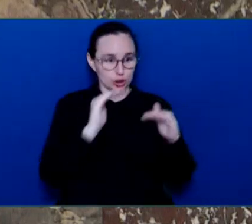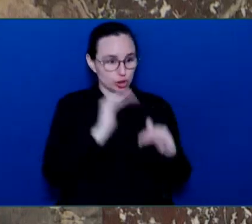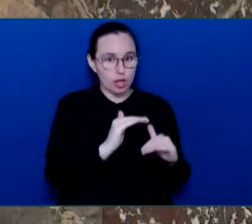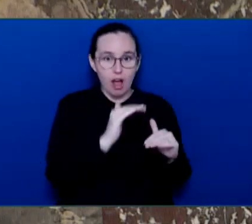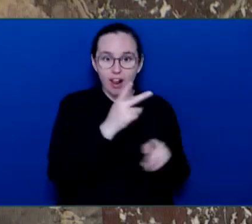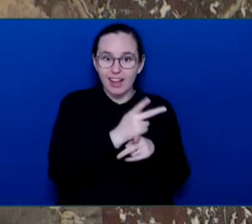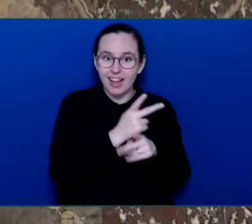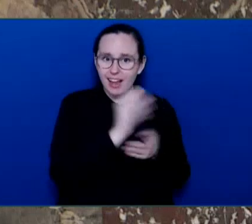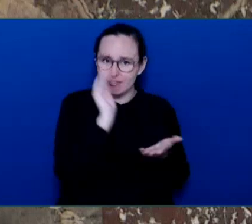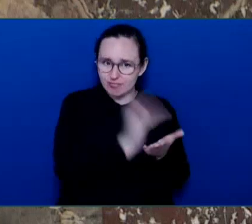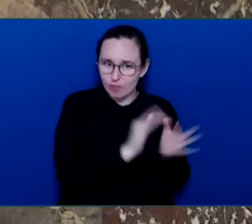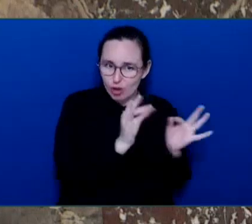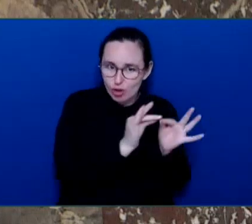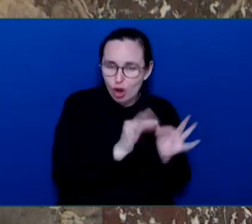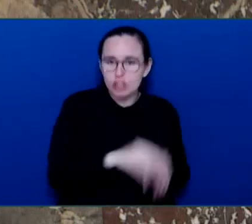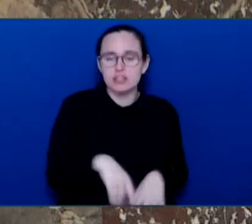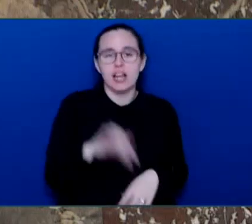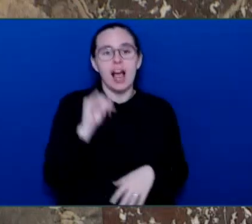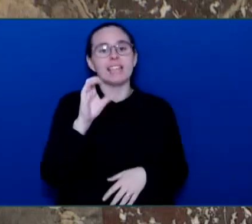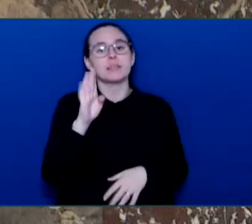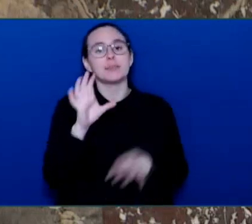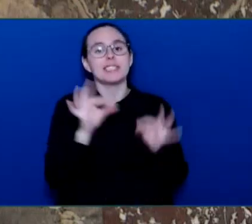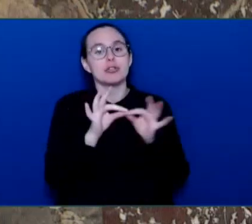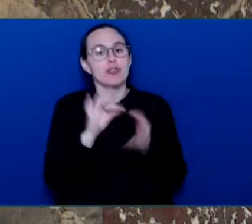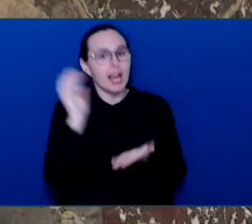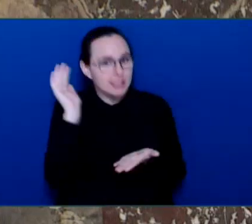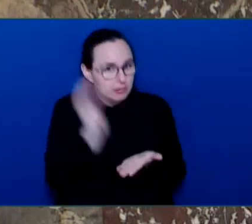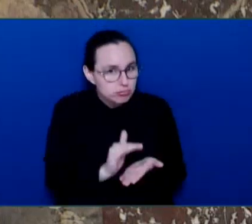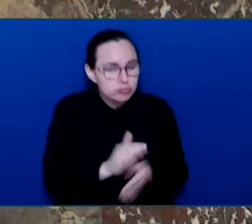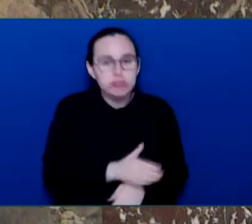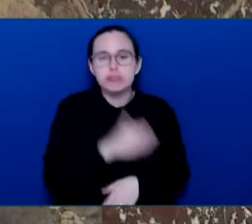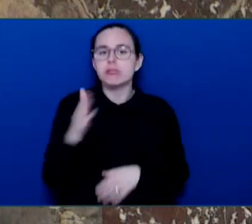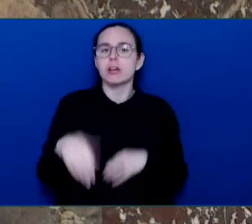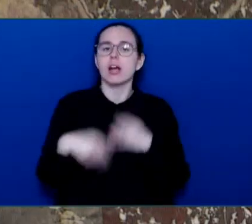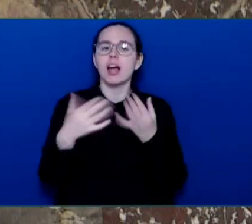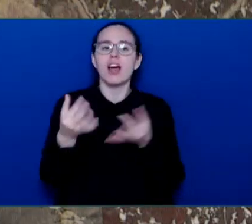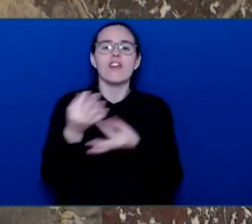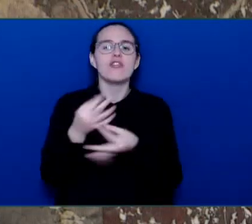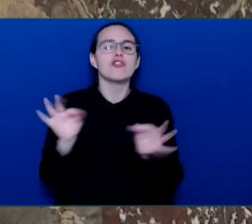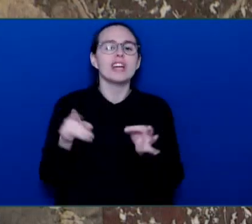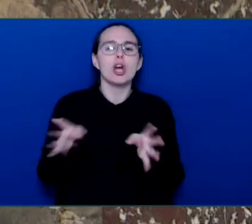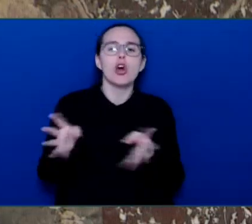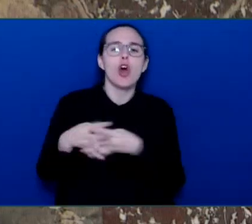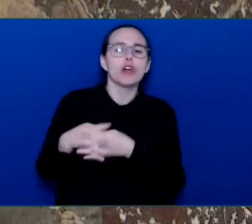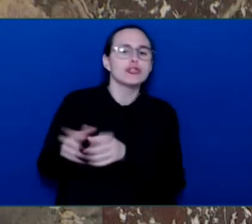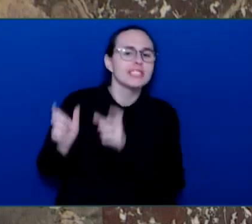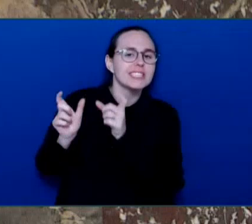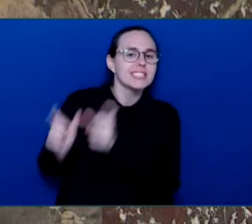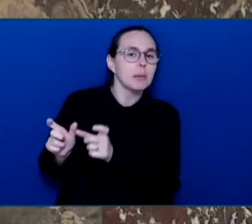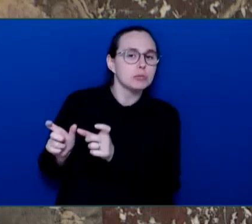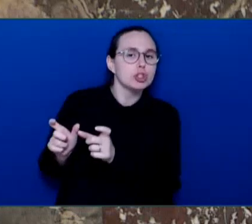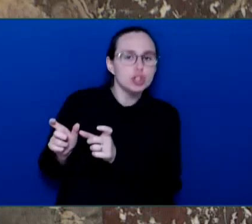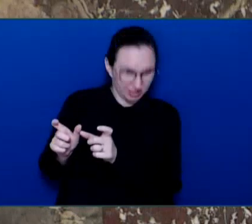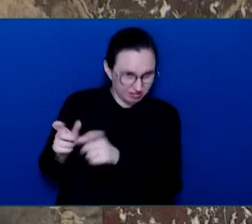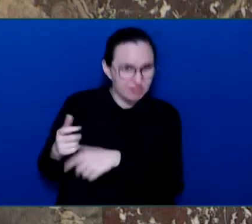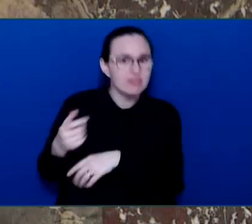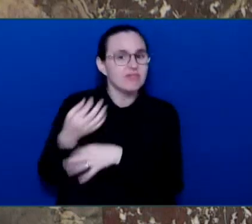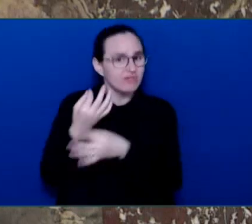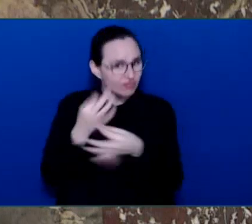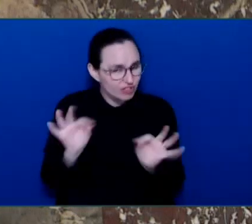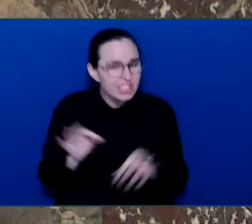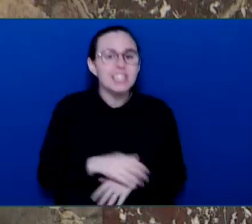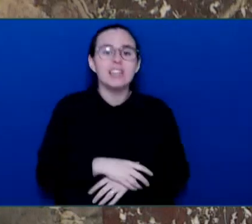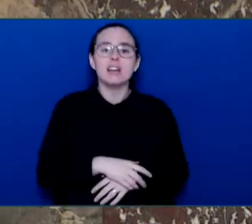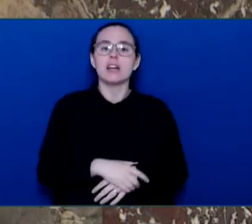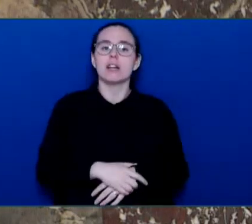contraception, with free meal programs for kids that are hungry at school, with affordability credits